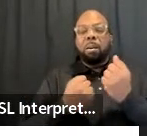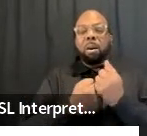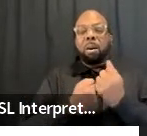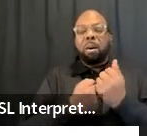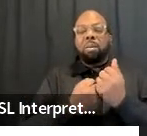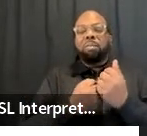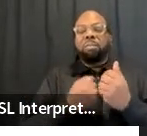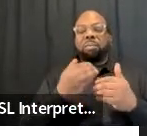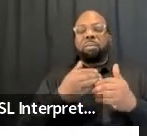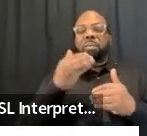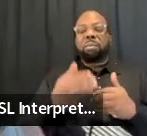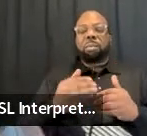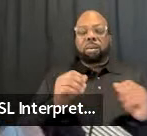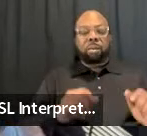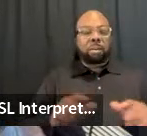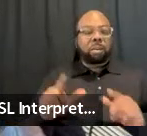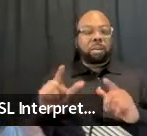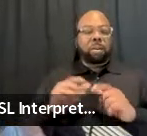slide.